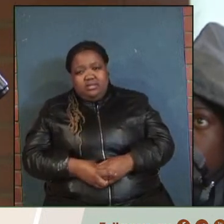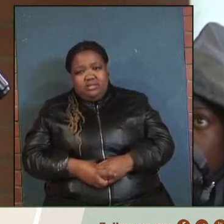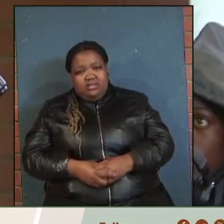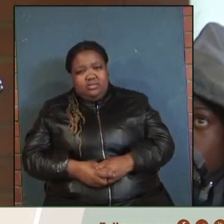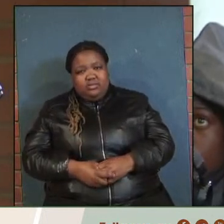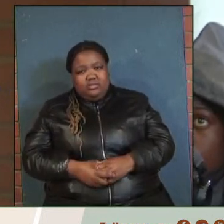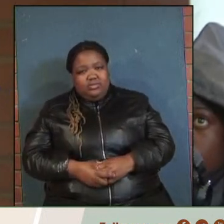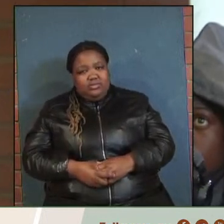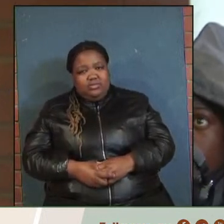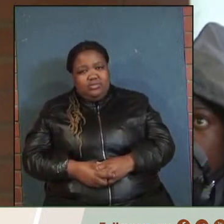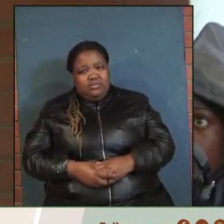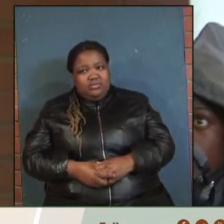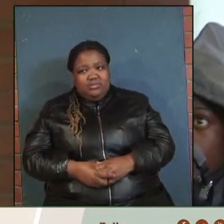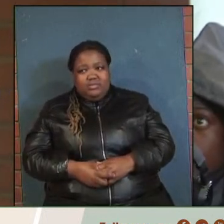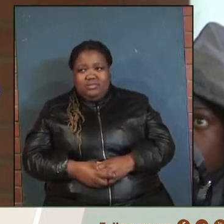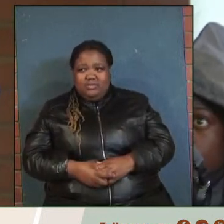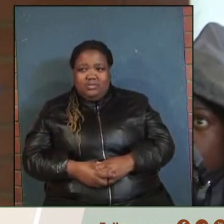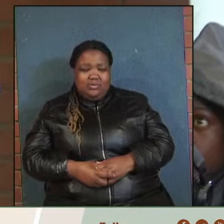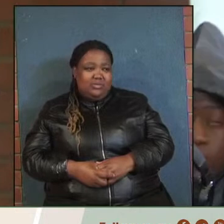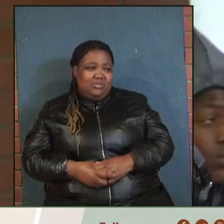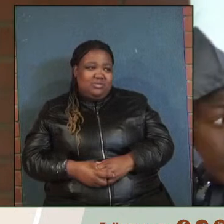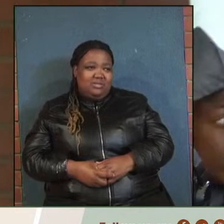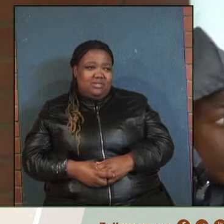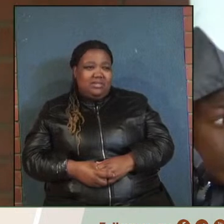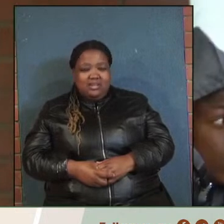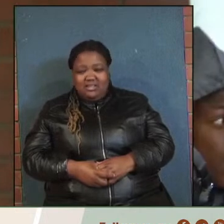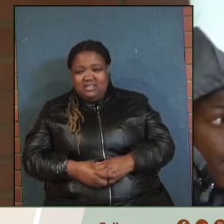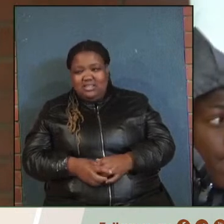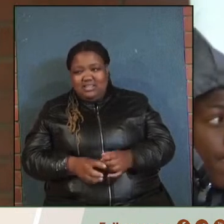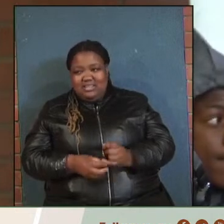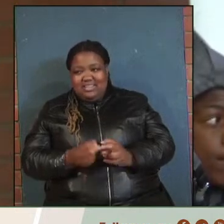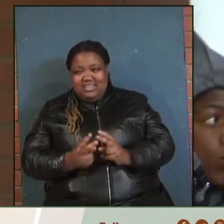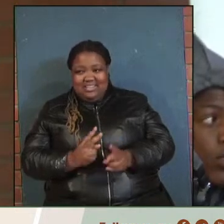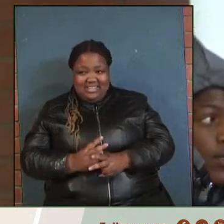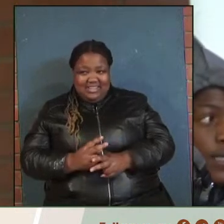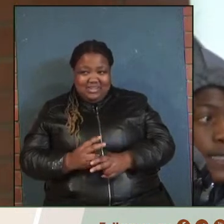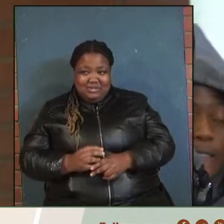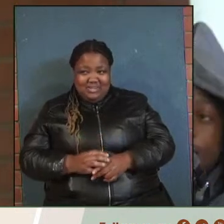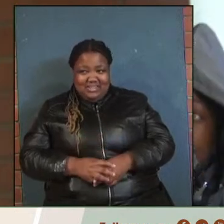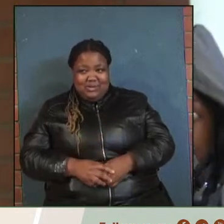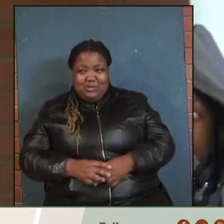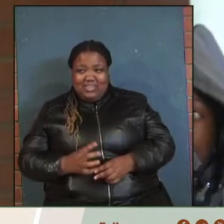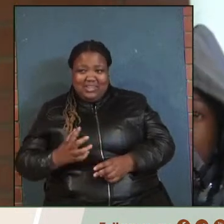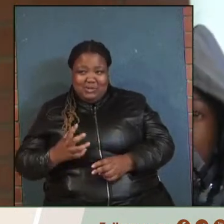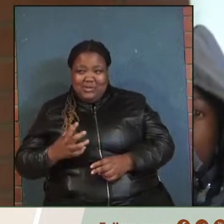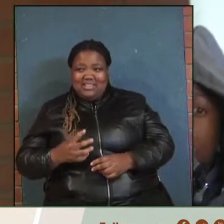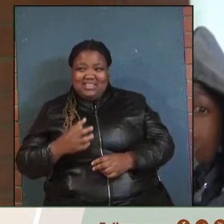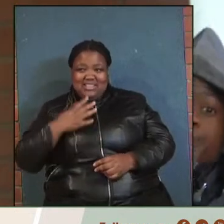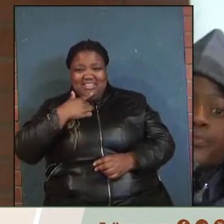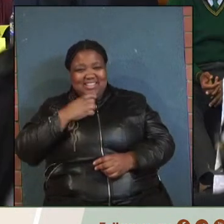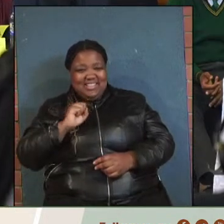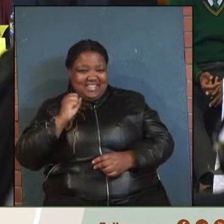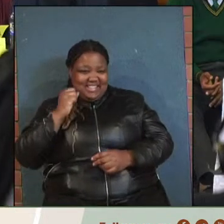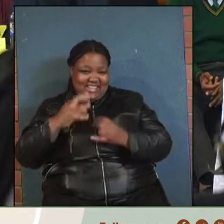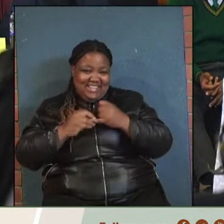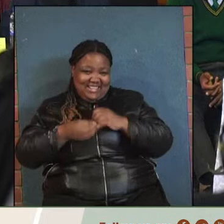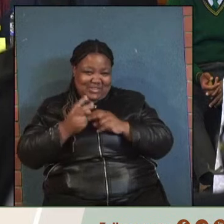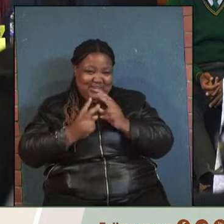or should I elaborate more? It's okay. Okay, to the third, what's